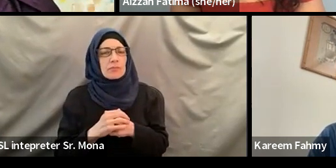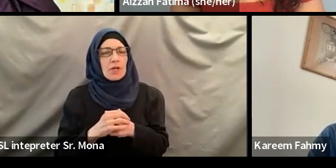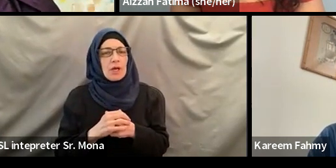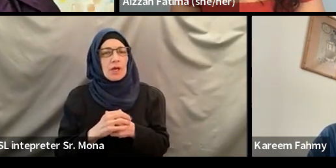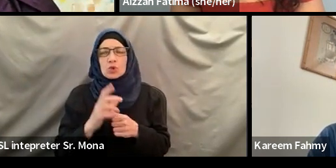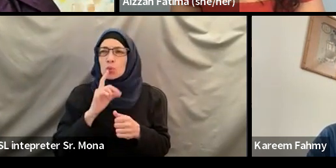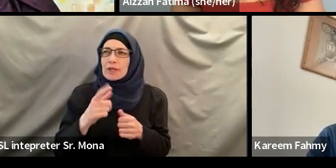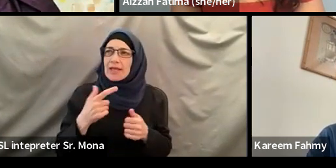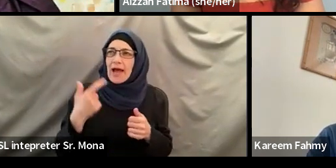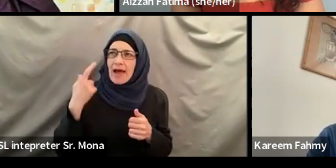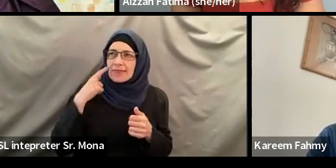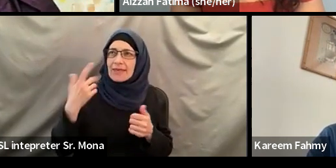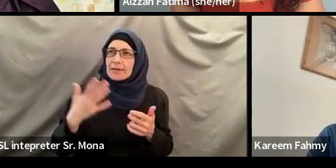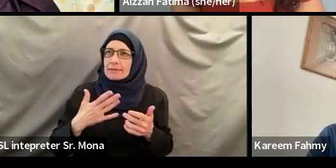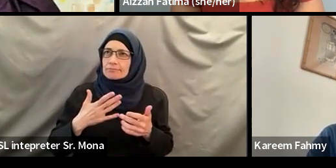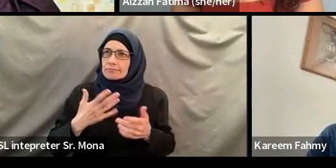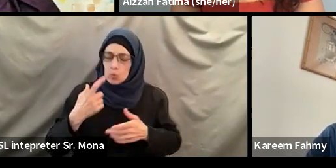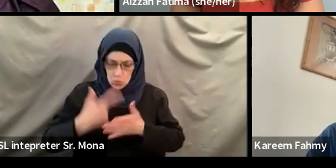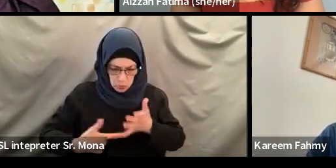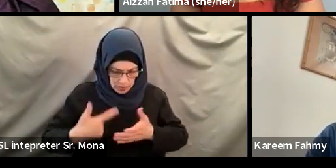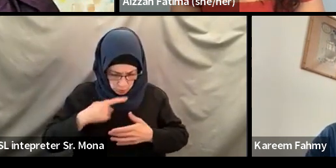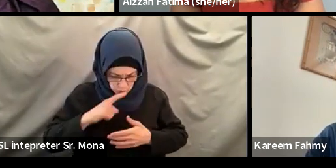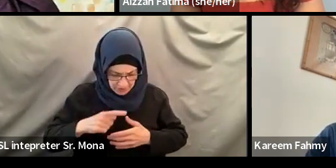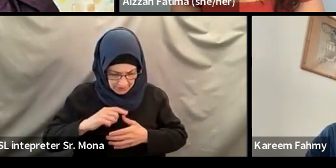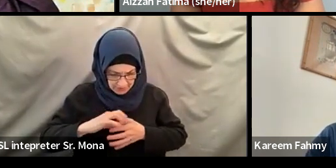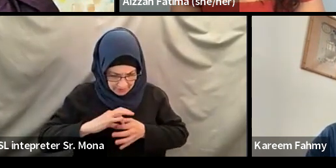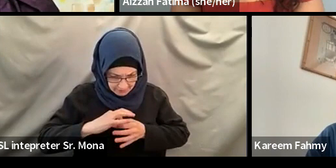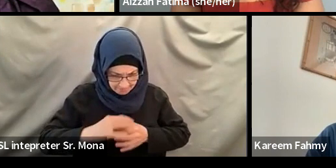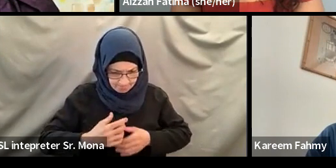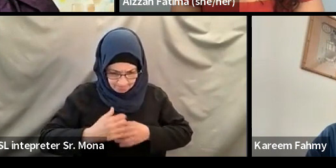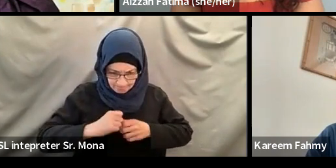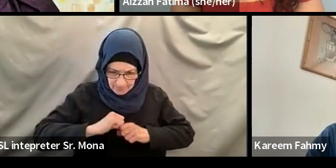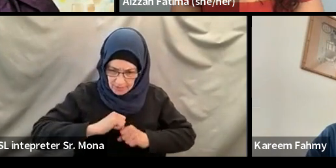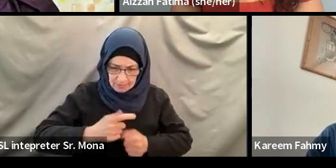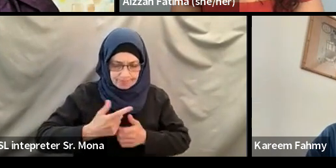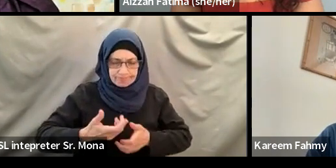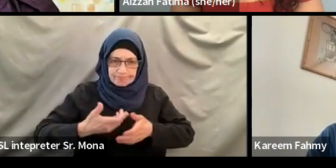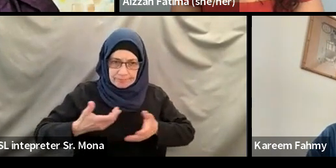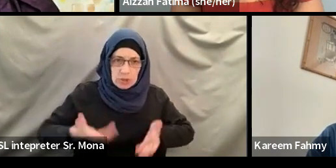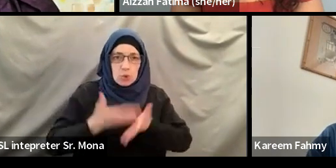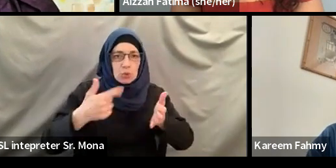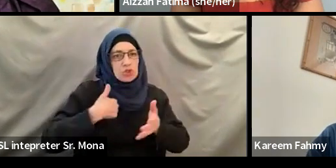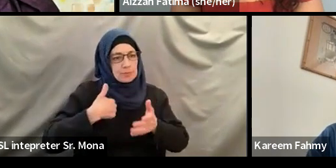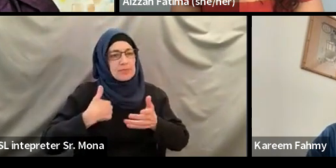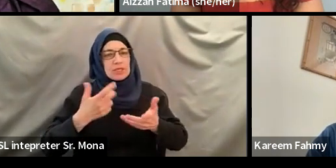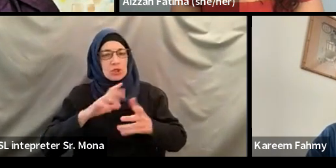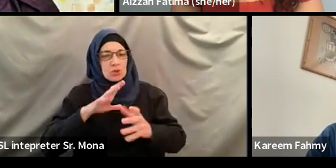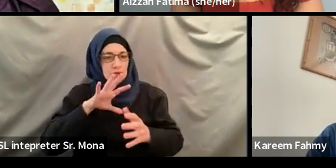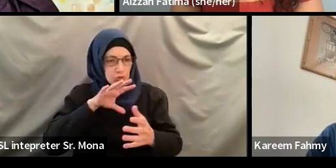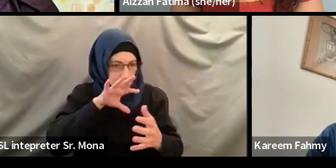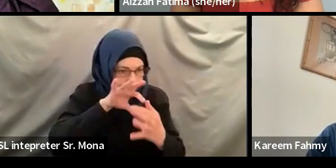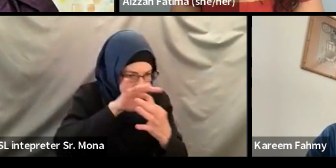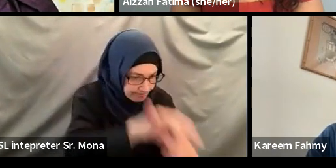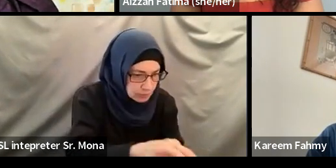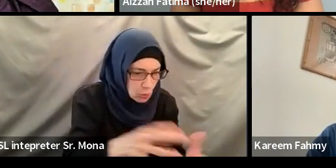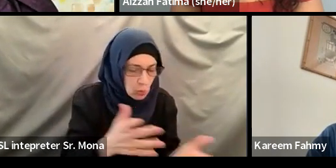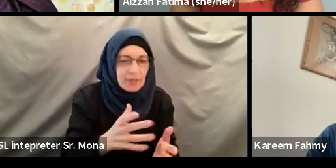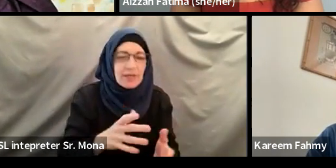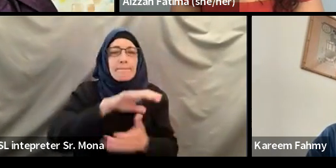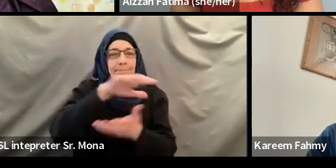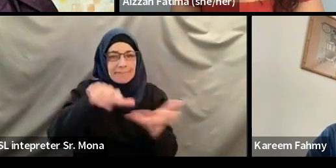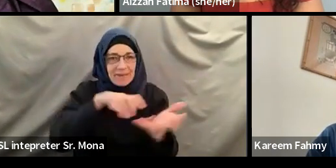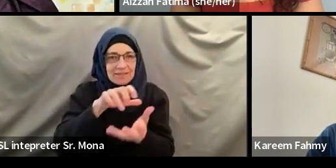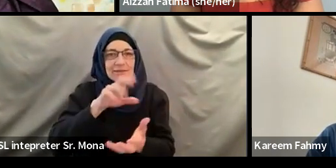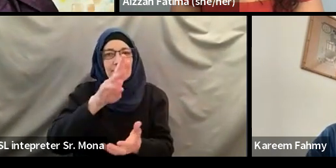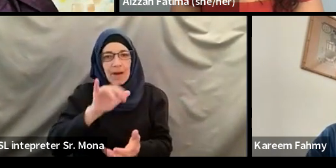part of what drove me to the type of representation I'm drawn to now, which is specifically mixed biracial intersectional representation, is because I want to